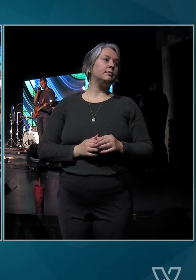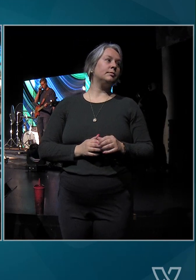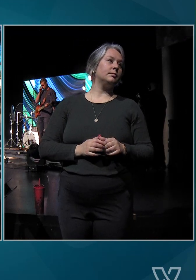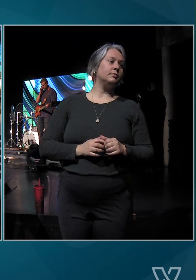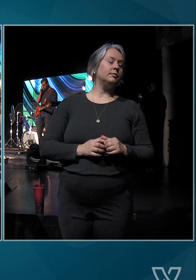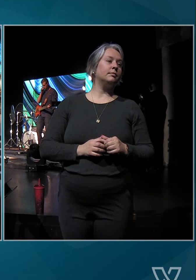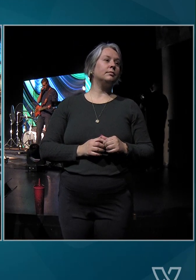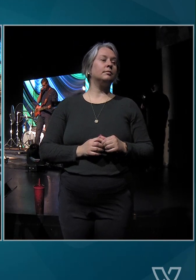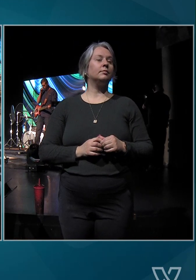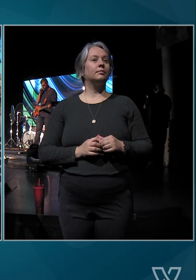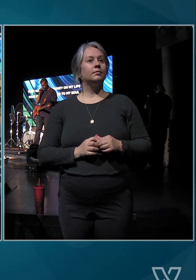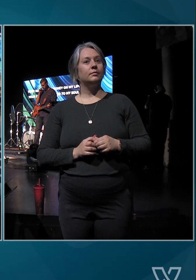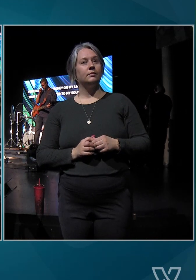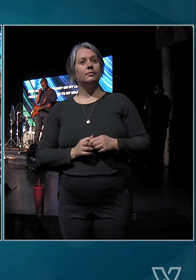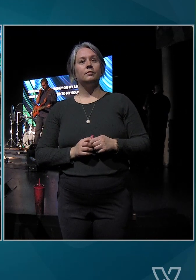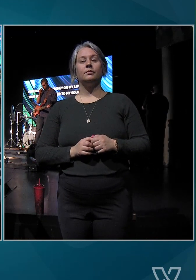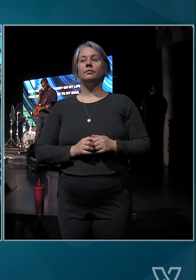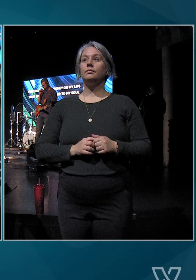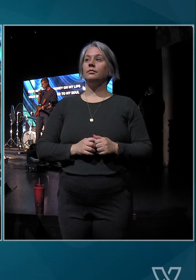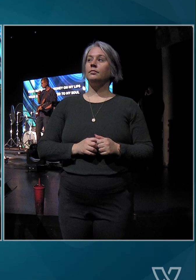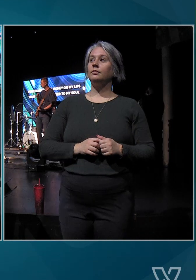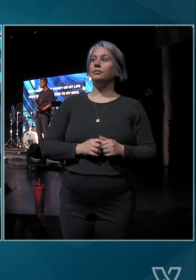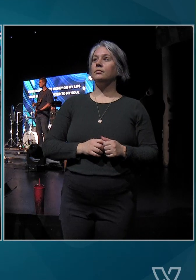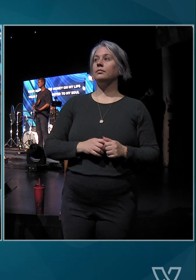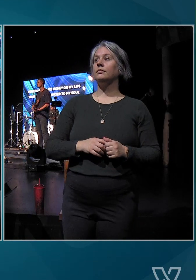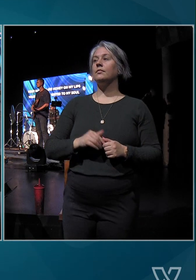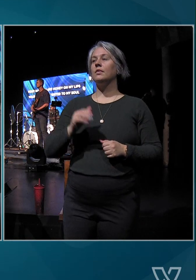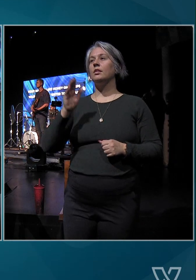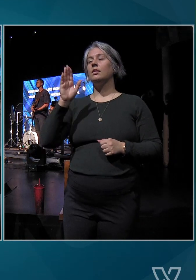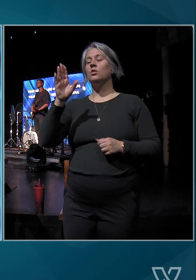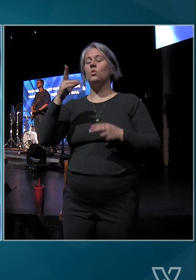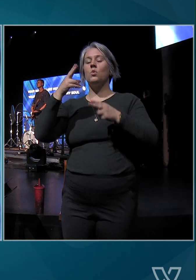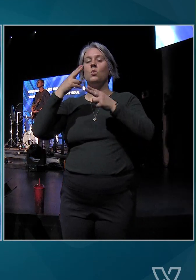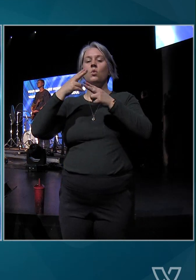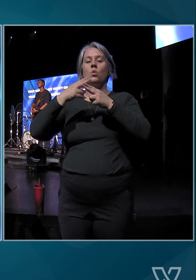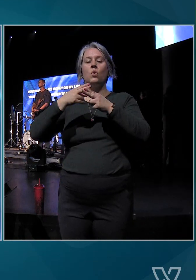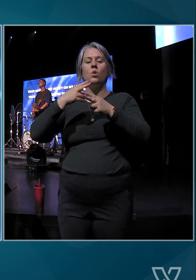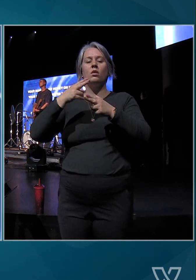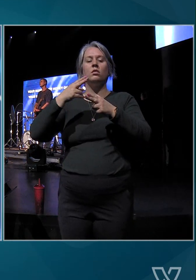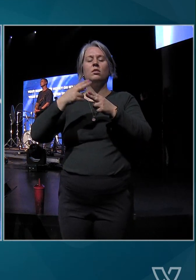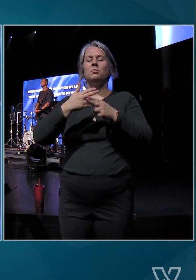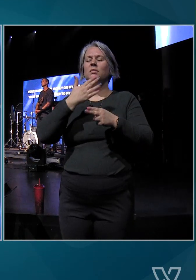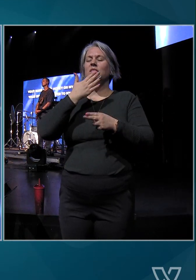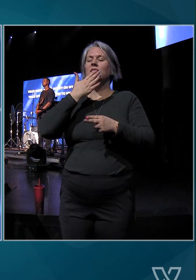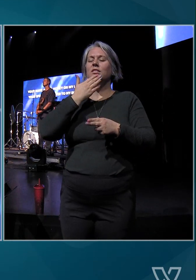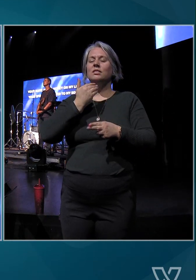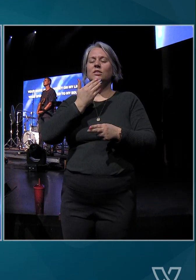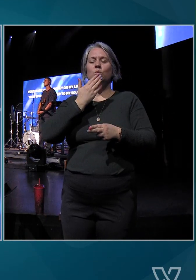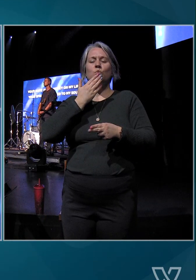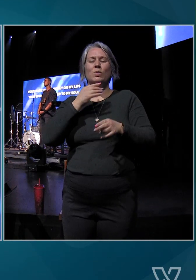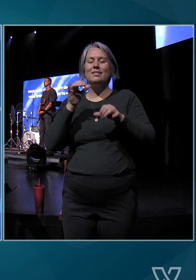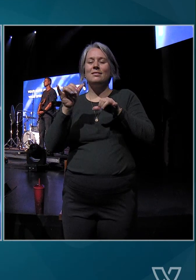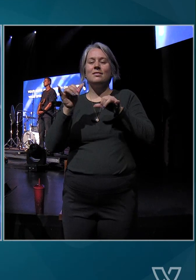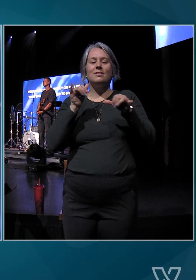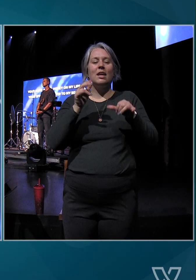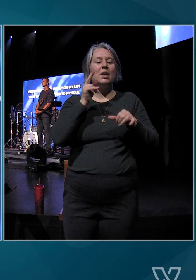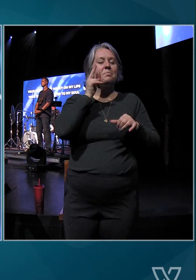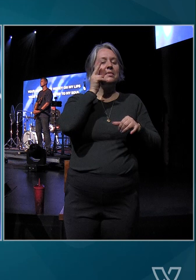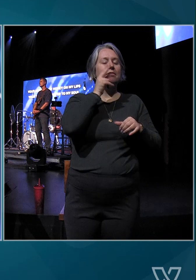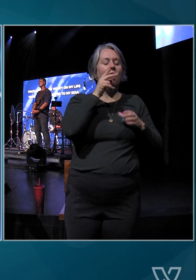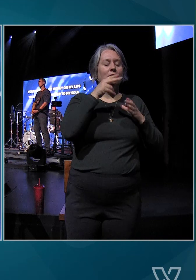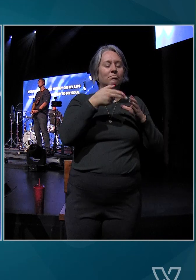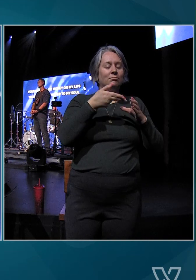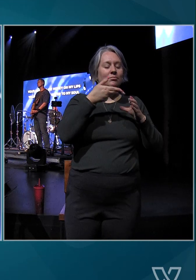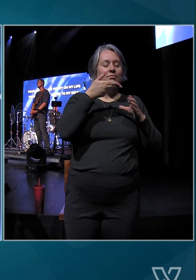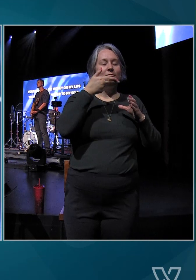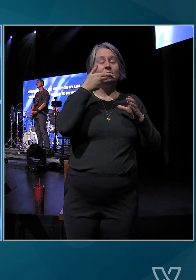won't. 'Cause your name is like honey on my lips.